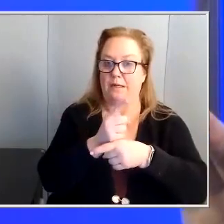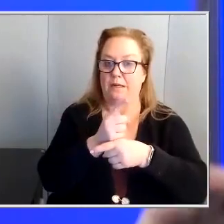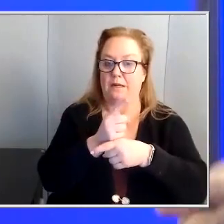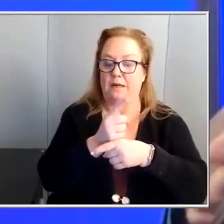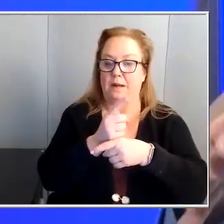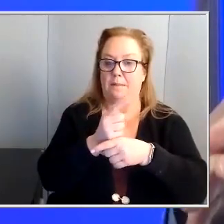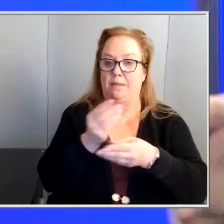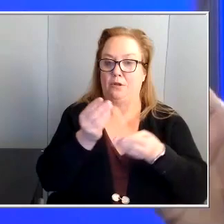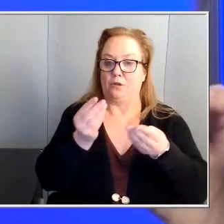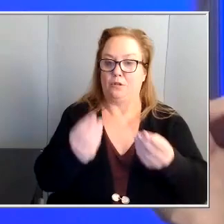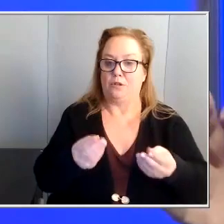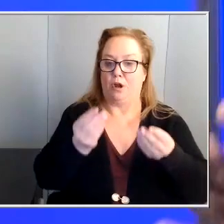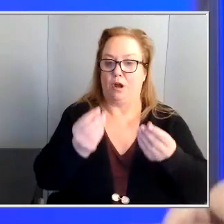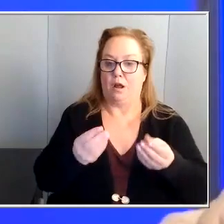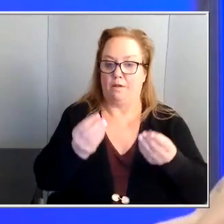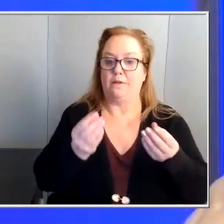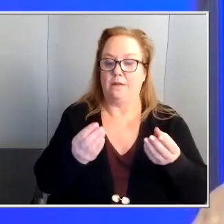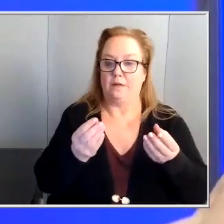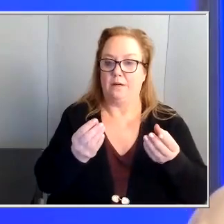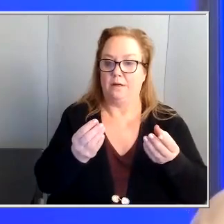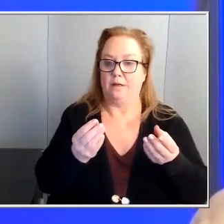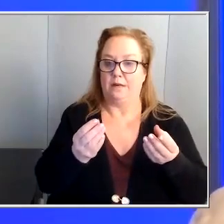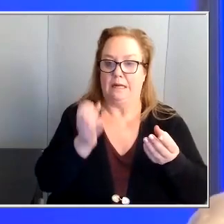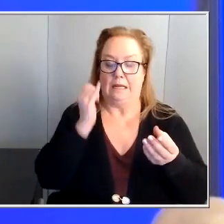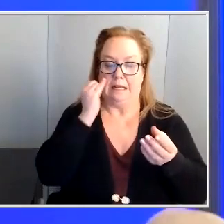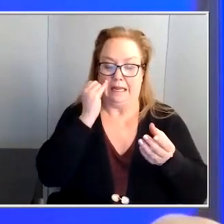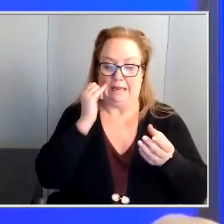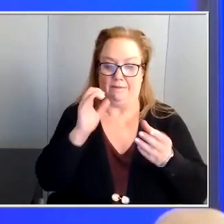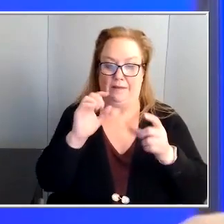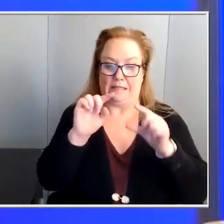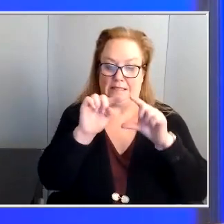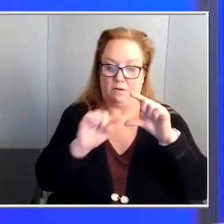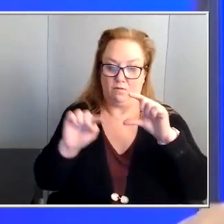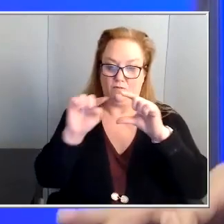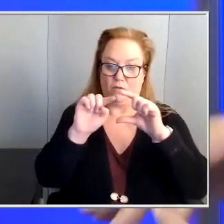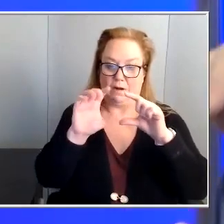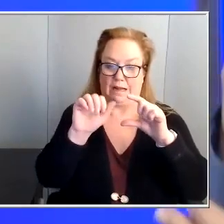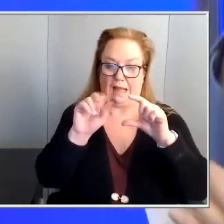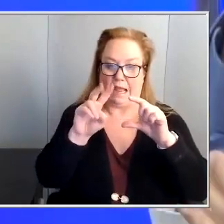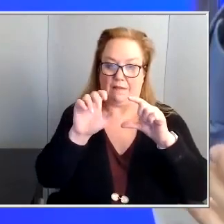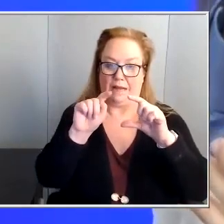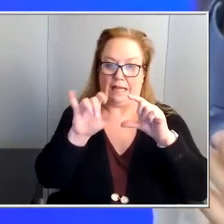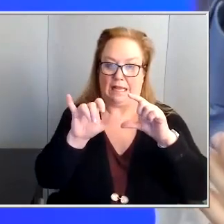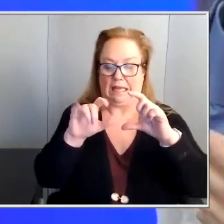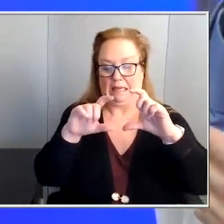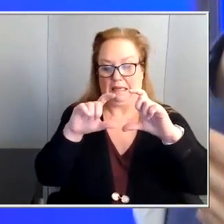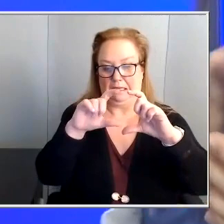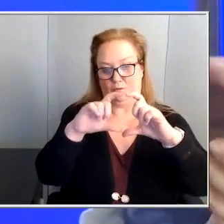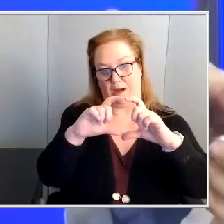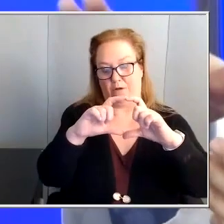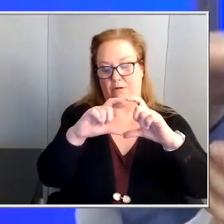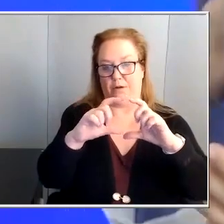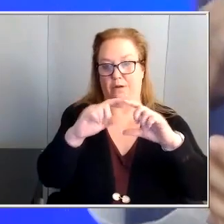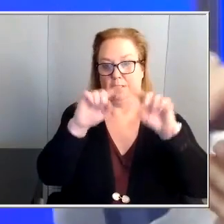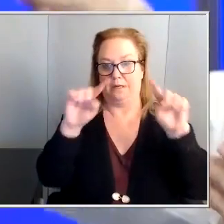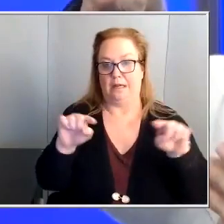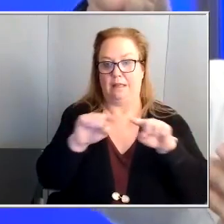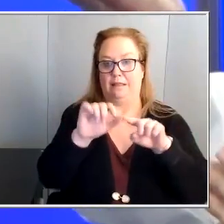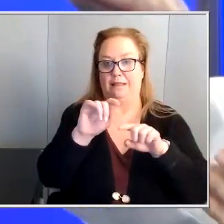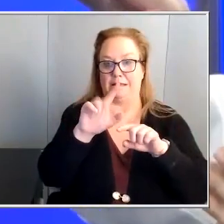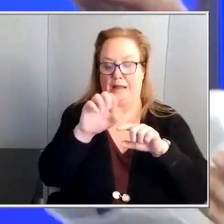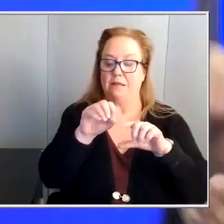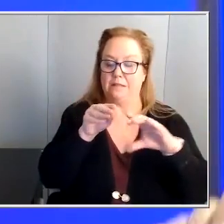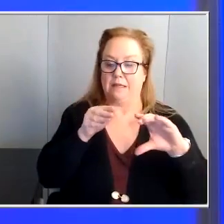and pliable, and so if the cavity is round or a little irregular shaped, the tiles can still fit